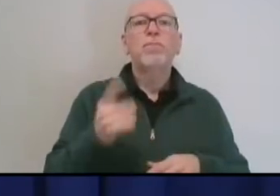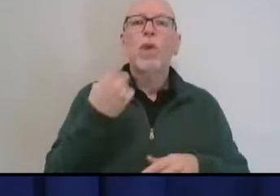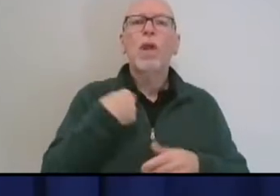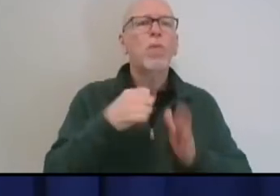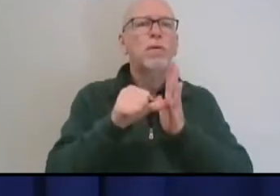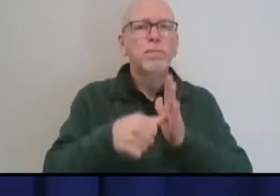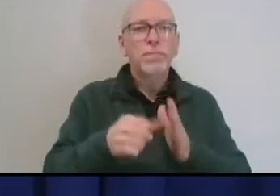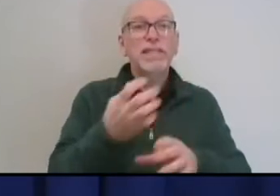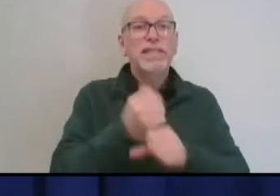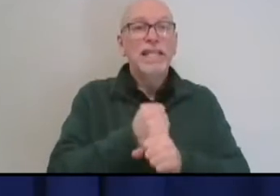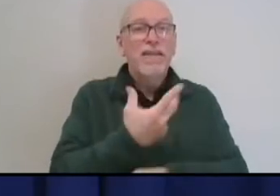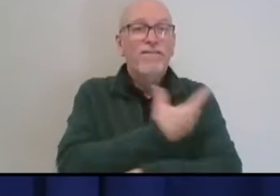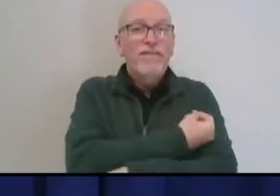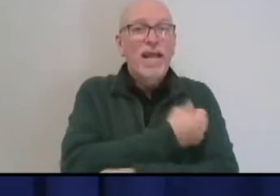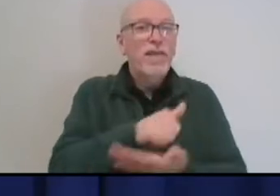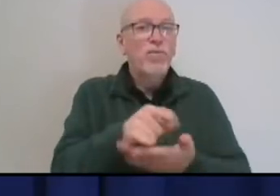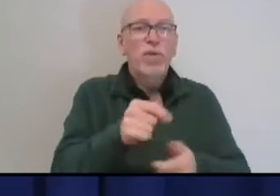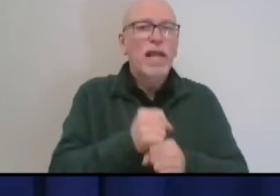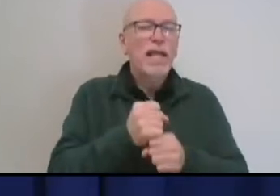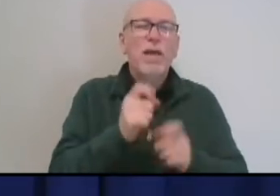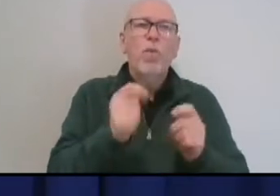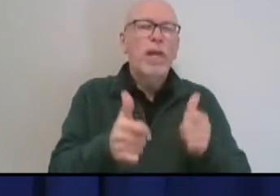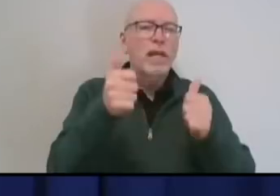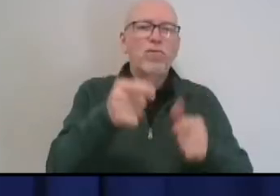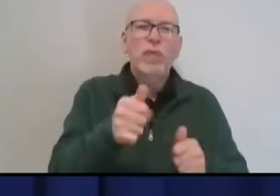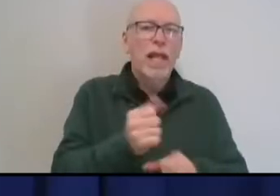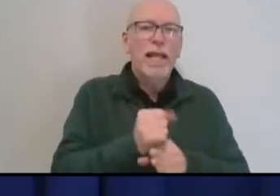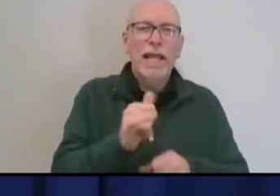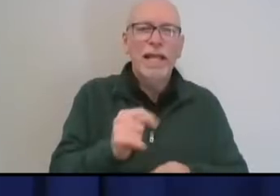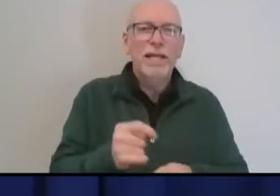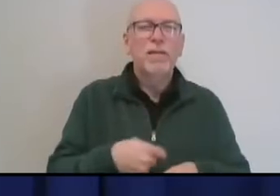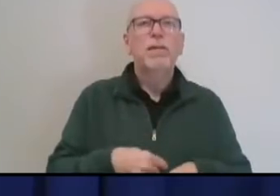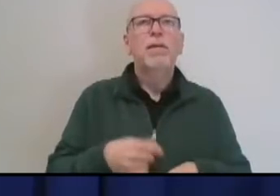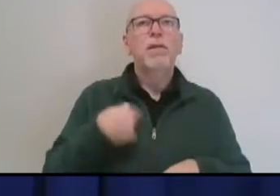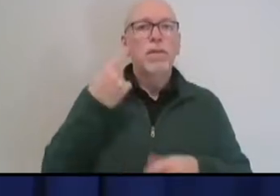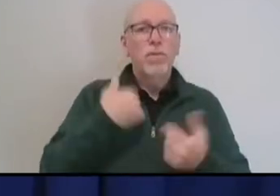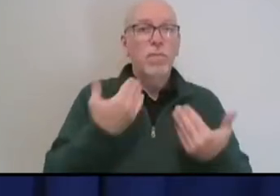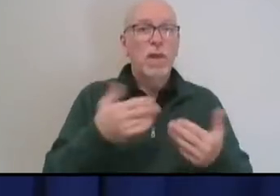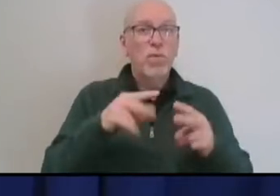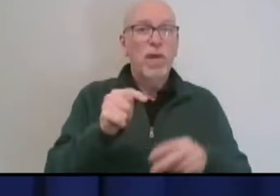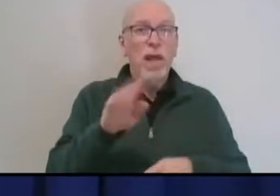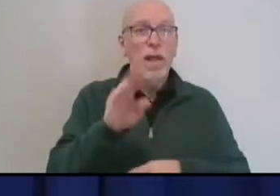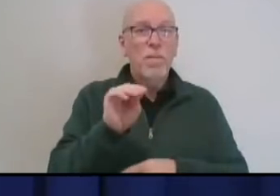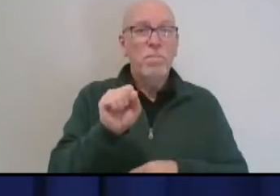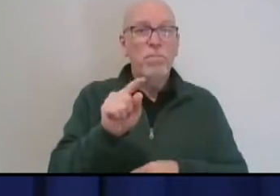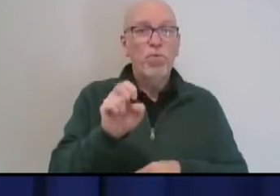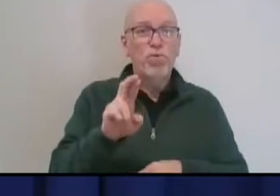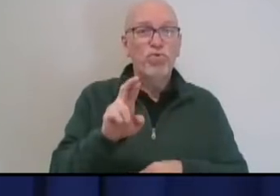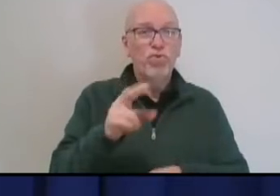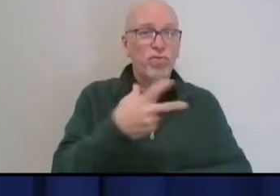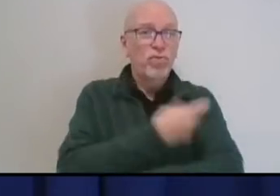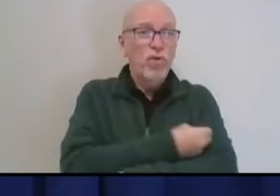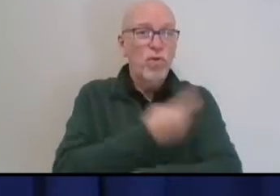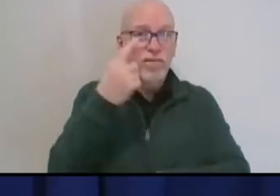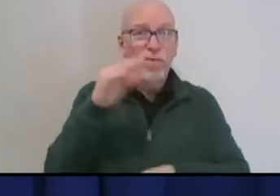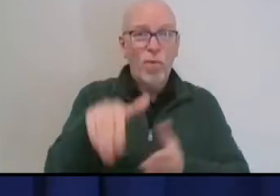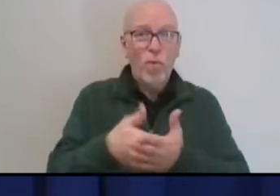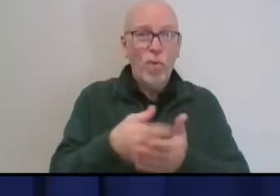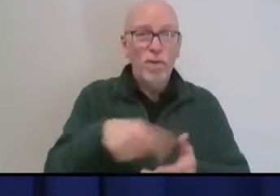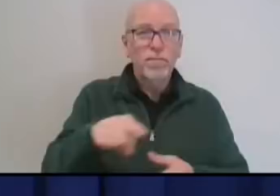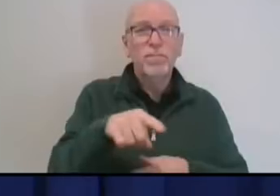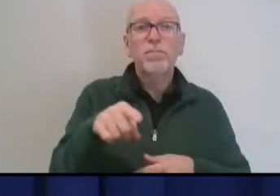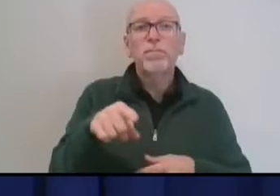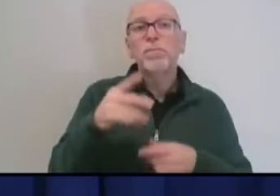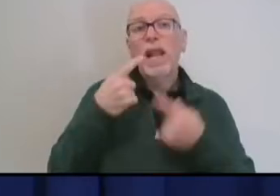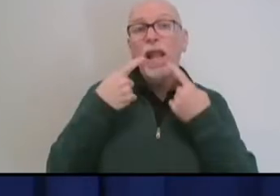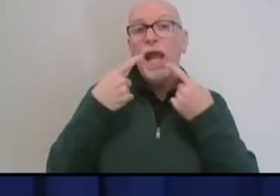the vaccine that you can get, the quickest that you can get it. I think we're probably looking at booster doses for all of these. When you look at the efficacy, I